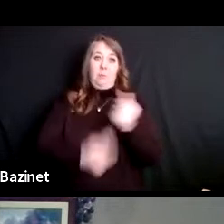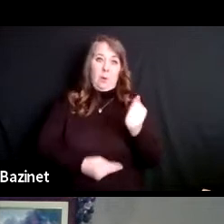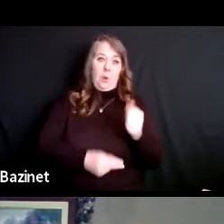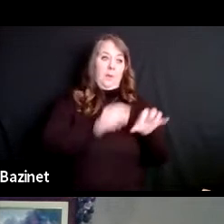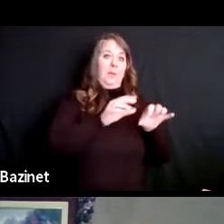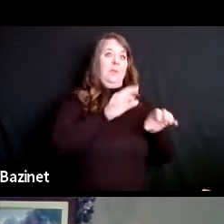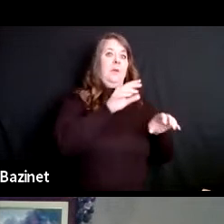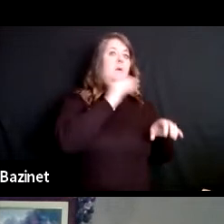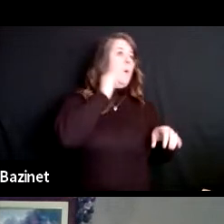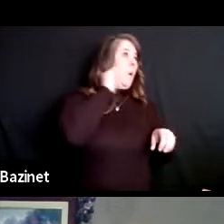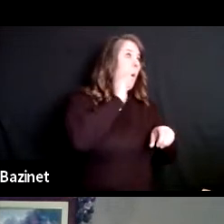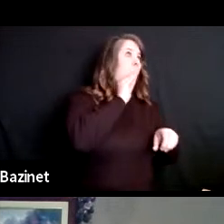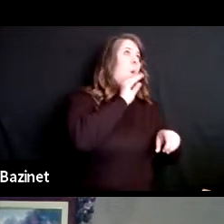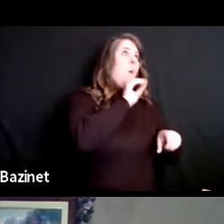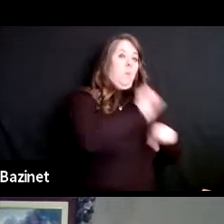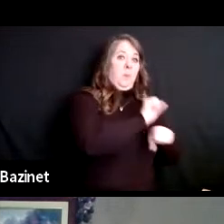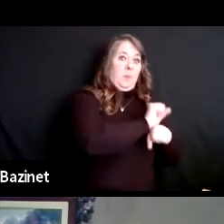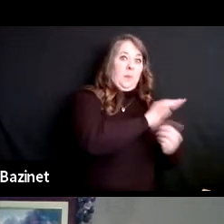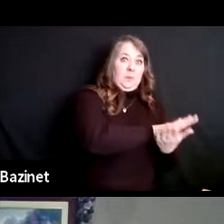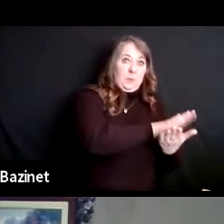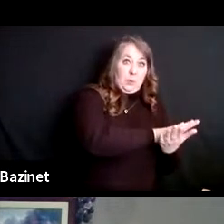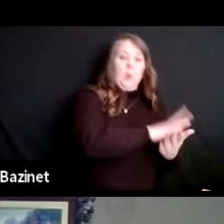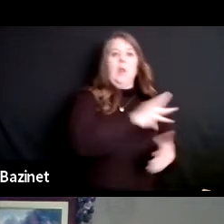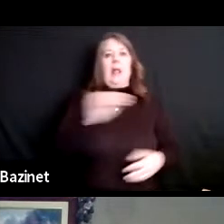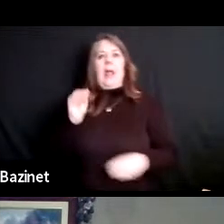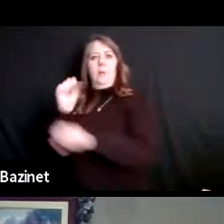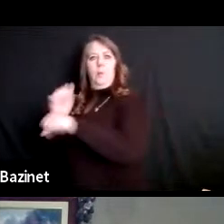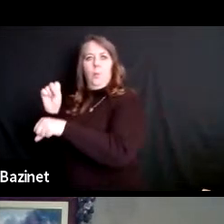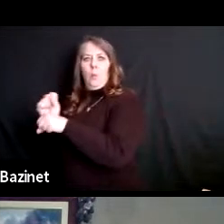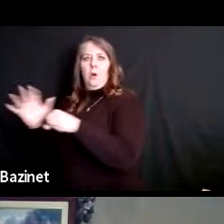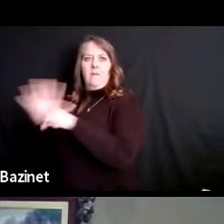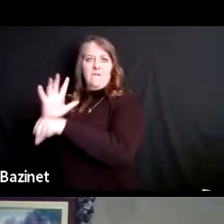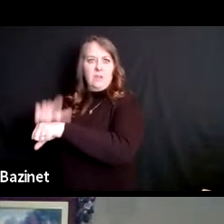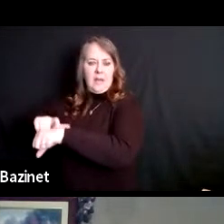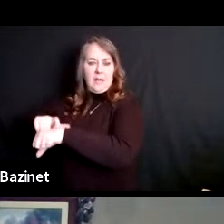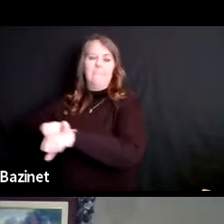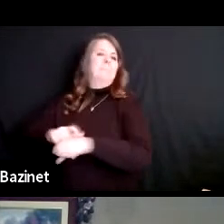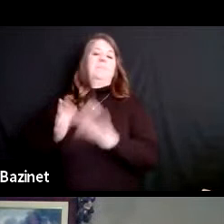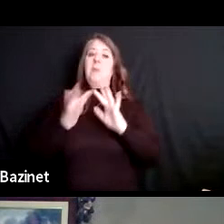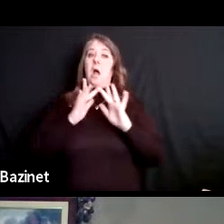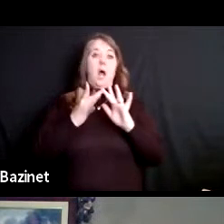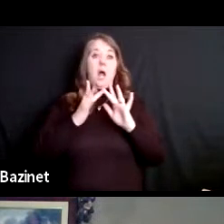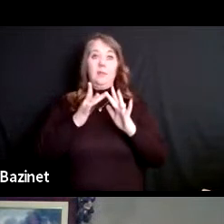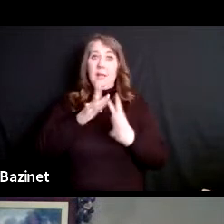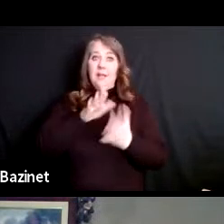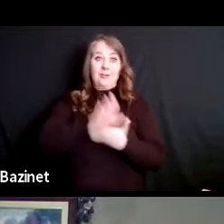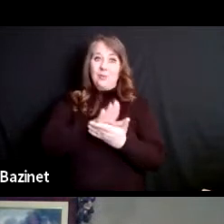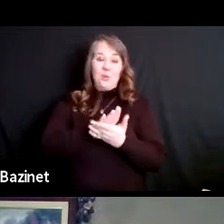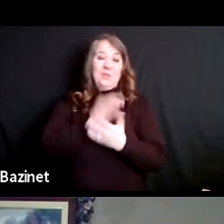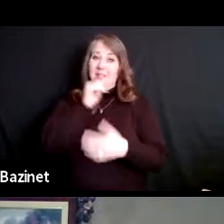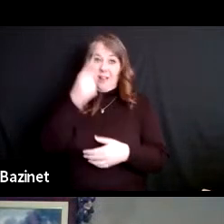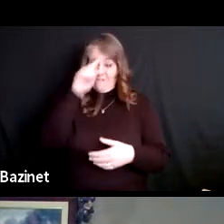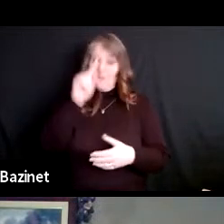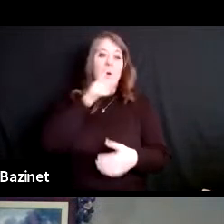this. And so it's something just needs to be said that online schooling is not for working parents.